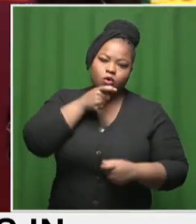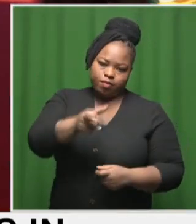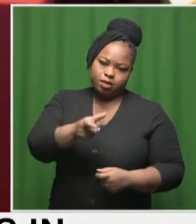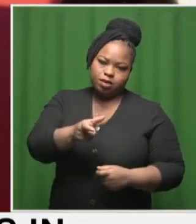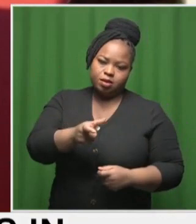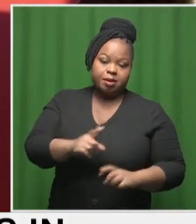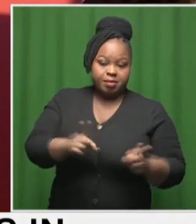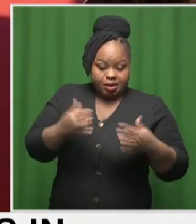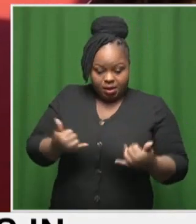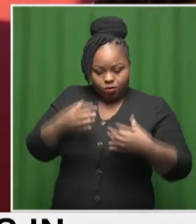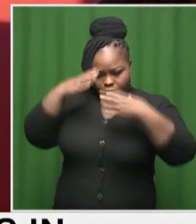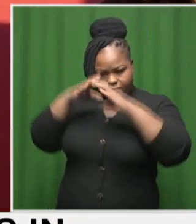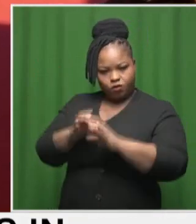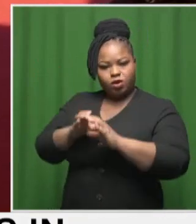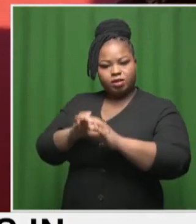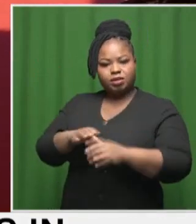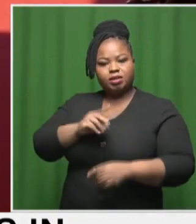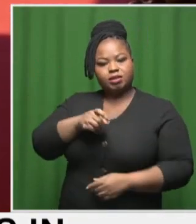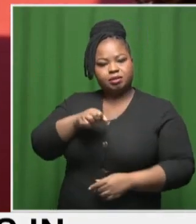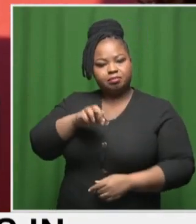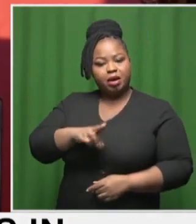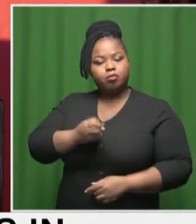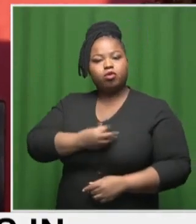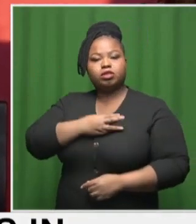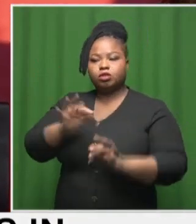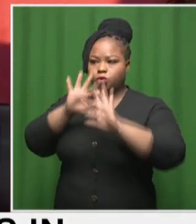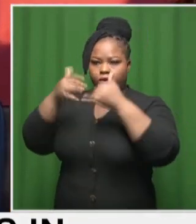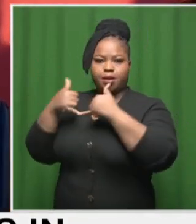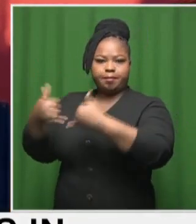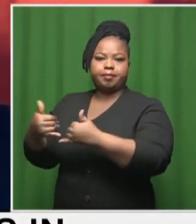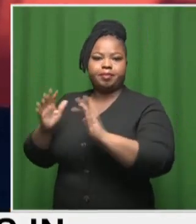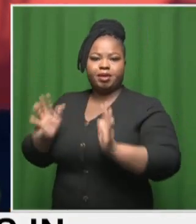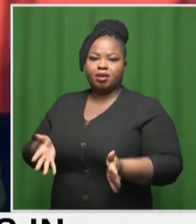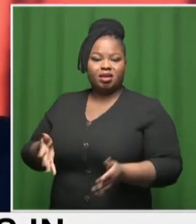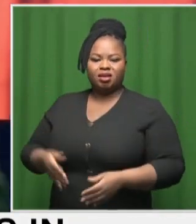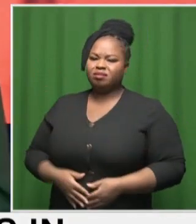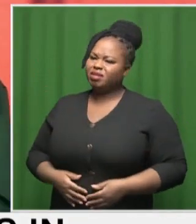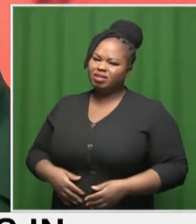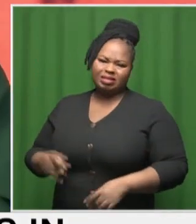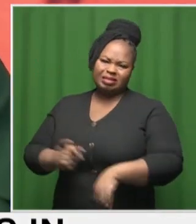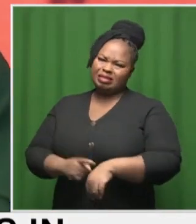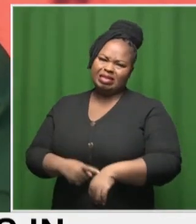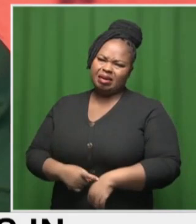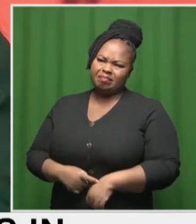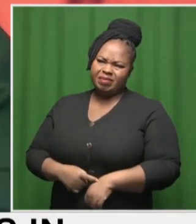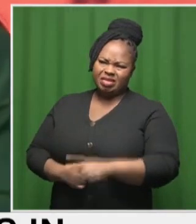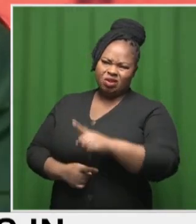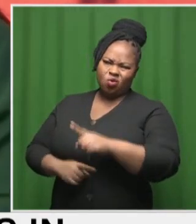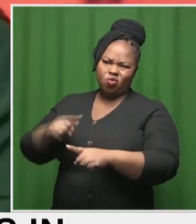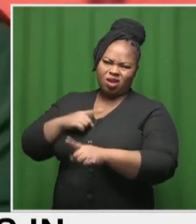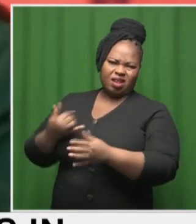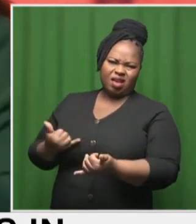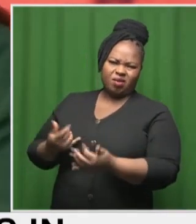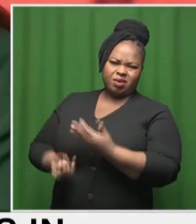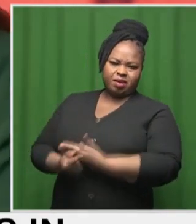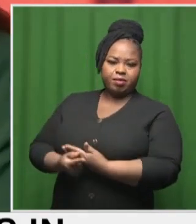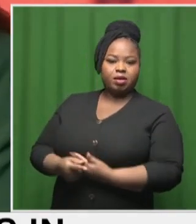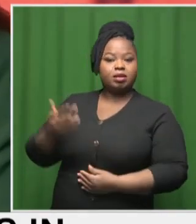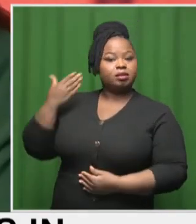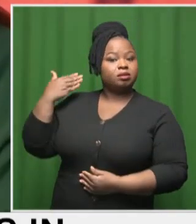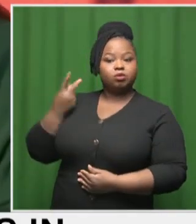our focus right now is the Spa Proteas and the World Cup. The timing was very questionable. This happened also